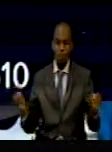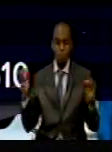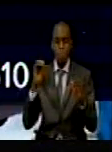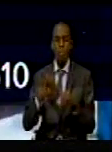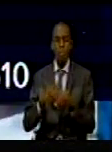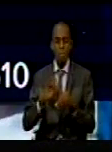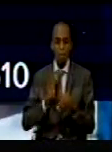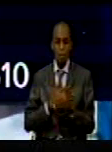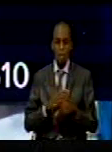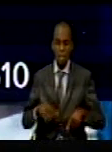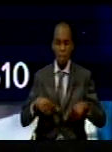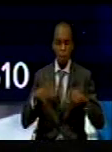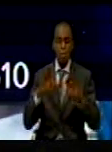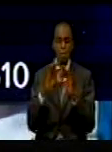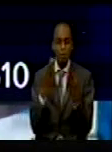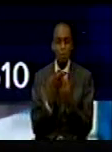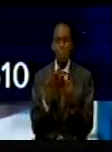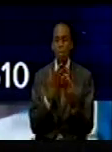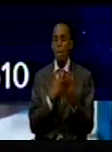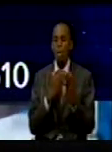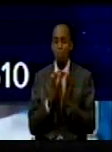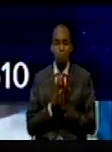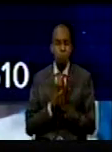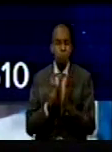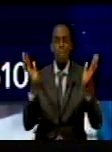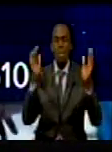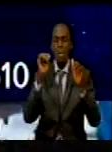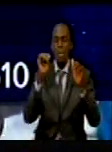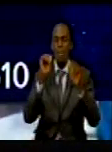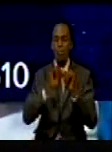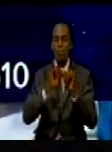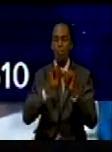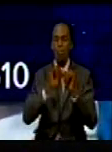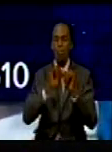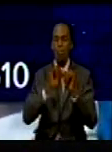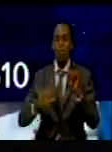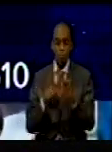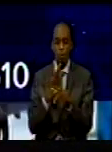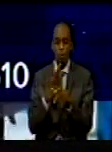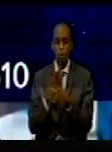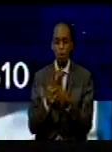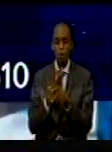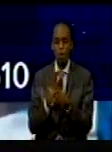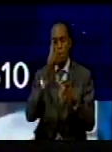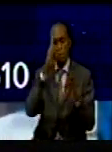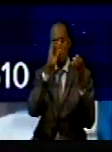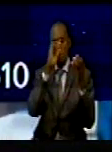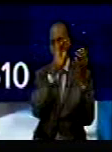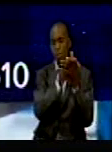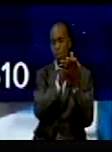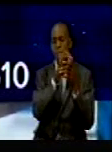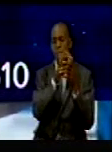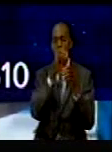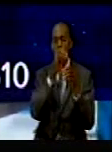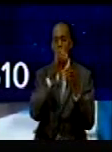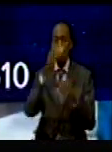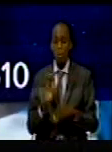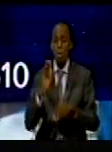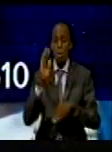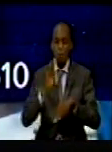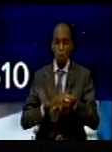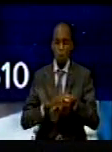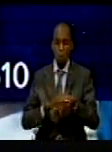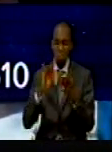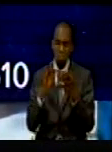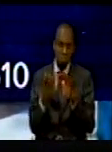then globally. Everyone, wherever you are connected, believe God. Online or any other